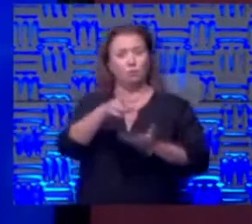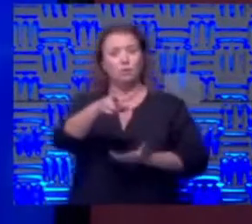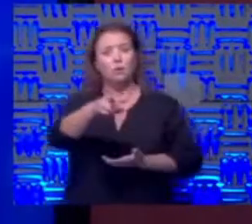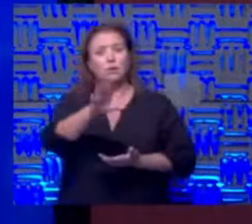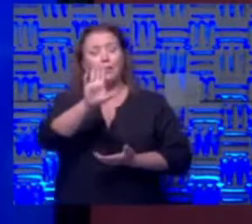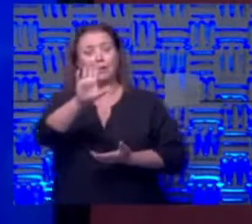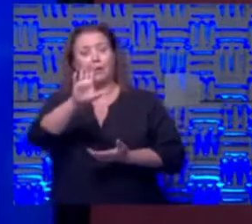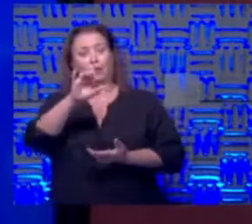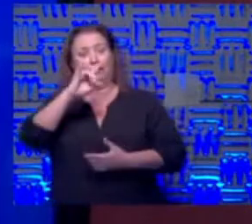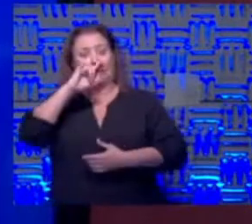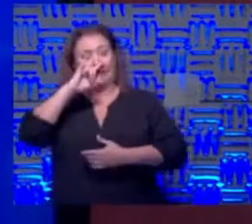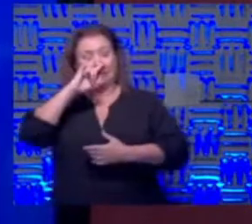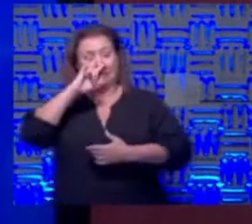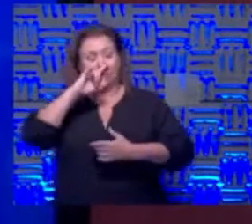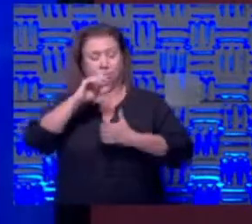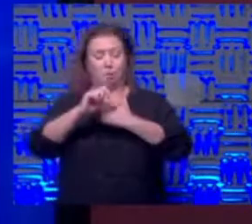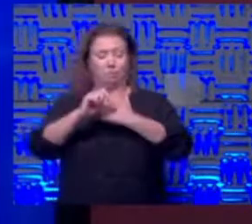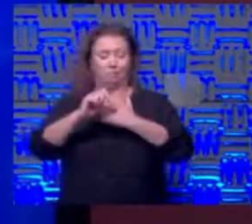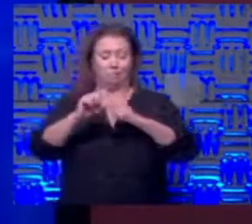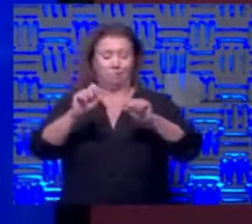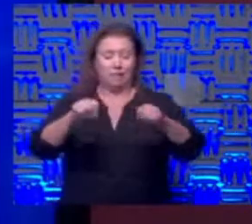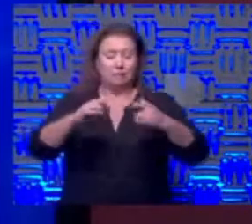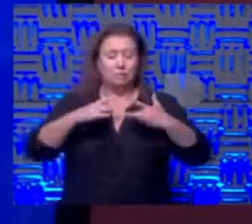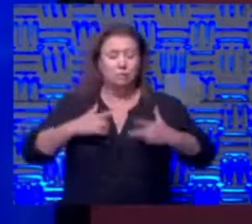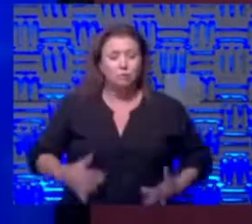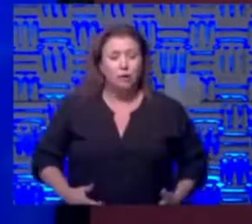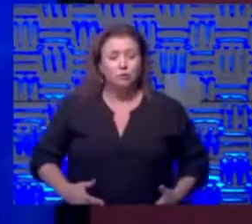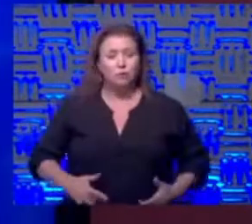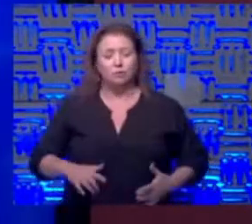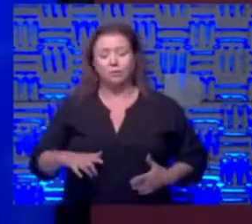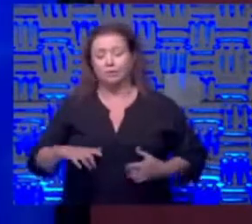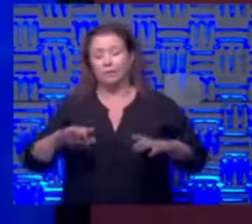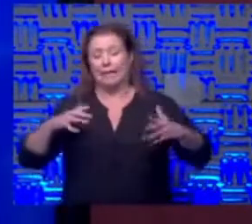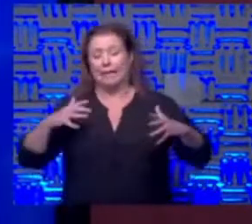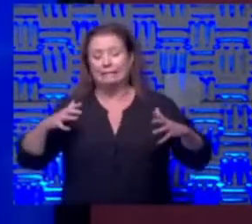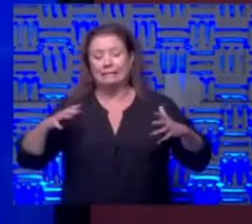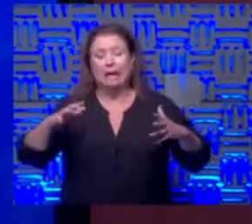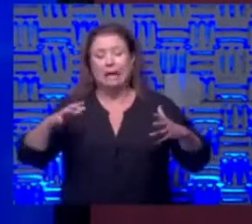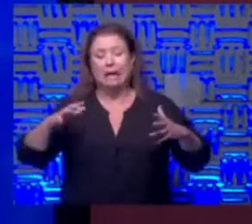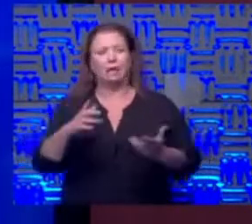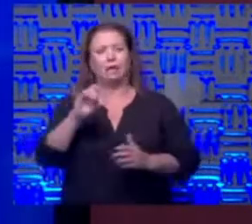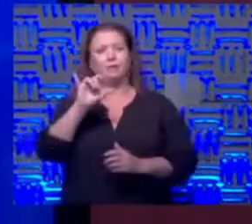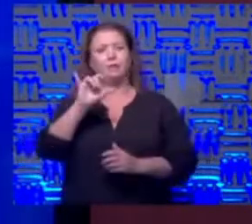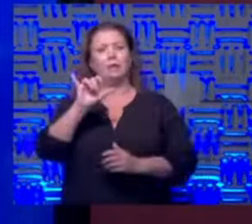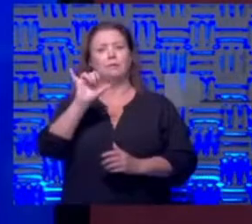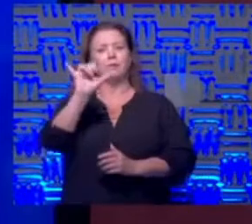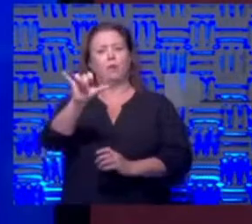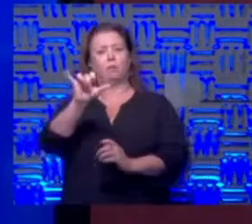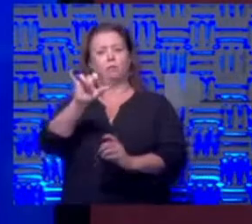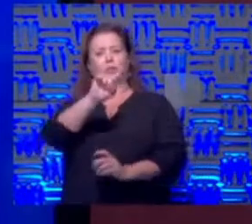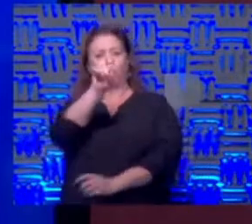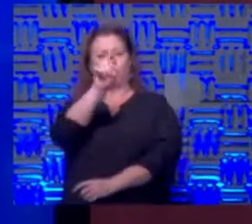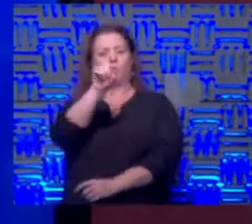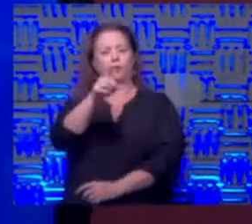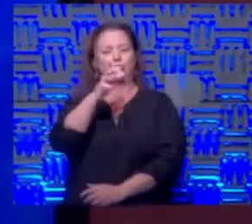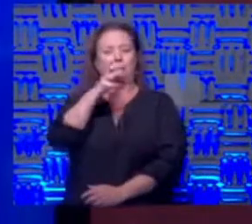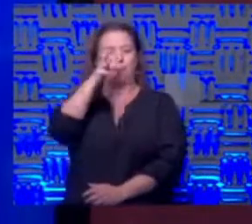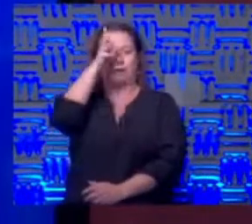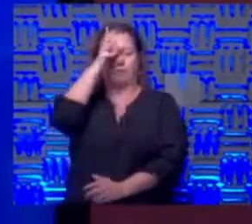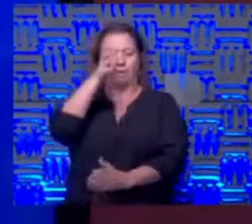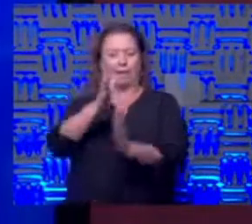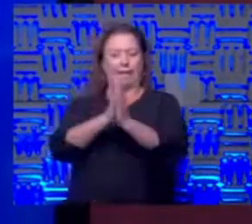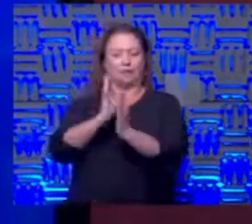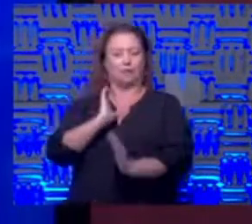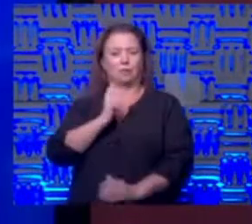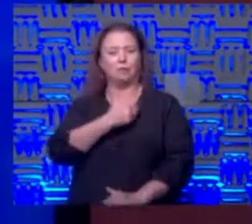risk for depression and other things, and social isolation and anxiety? So those are the things as parents that we have to weigh, and then